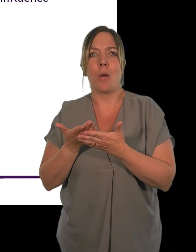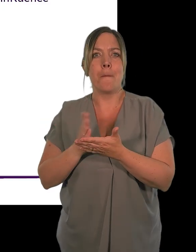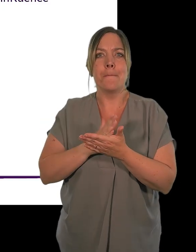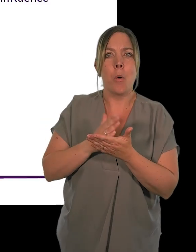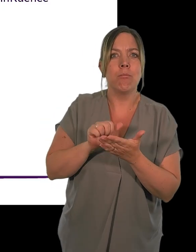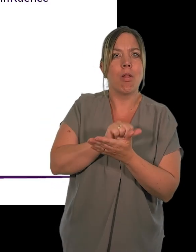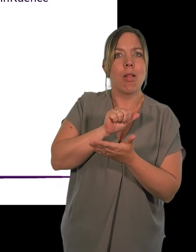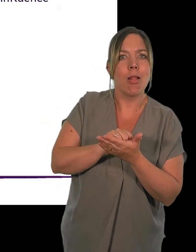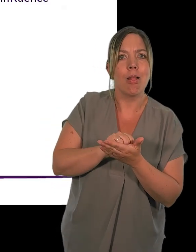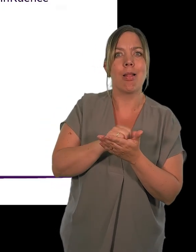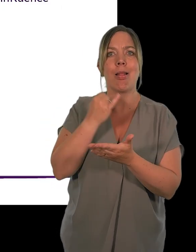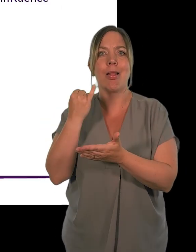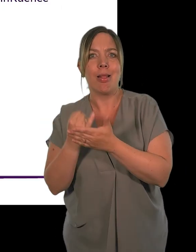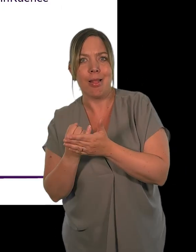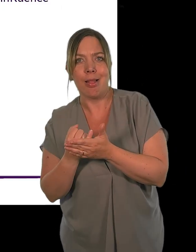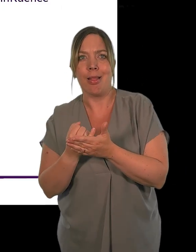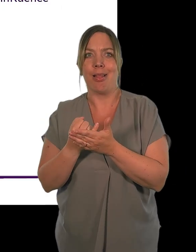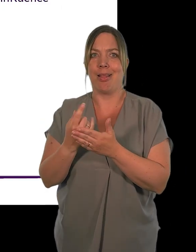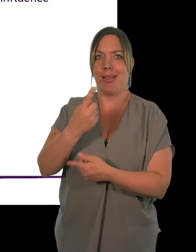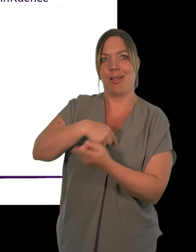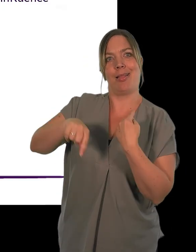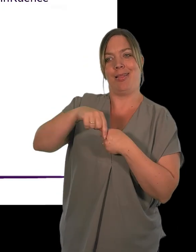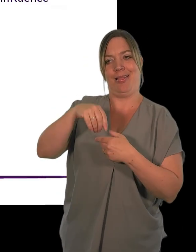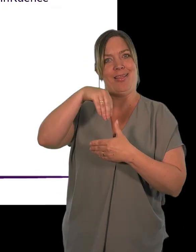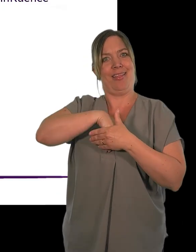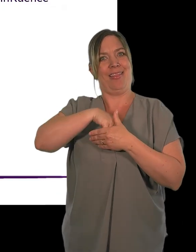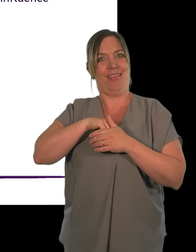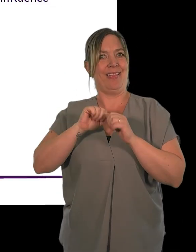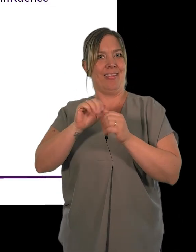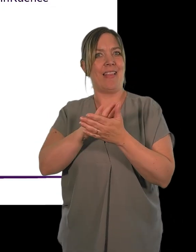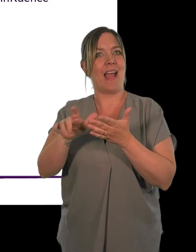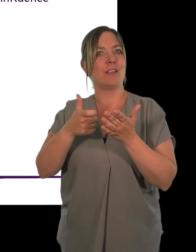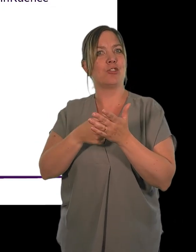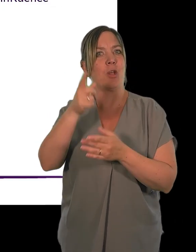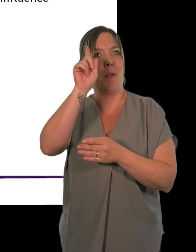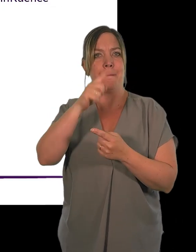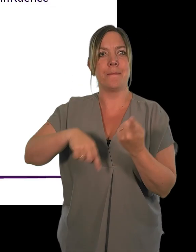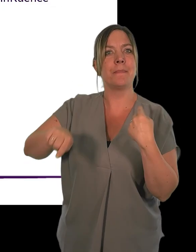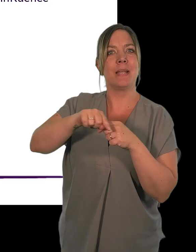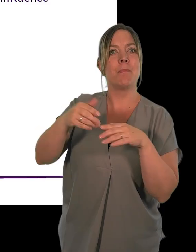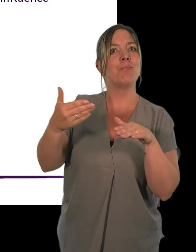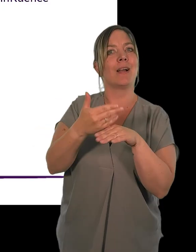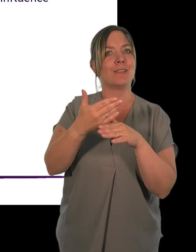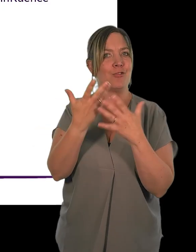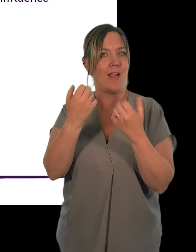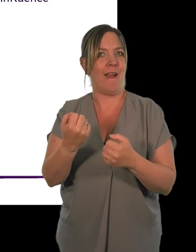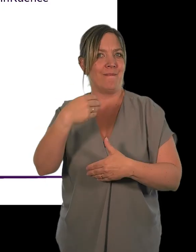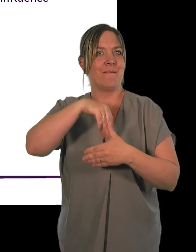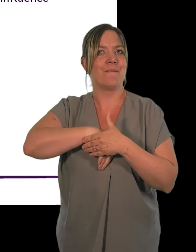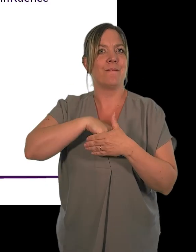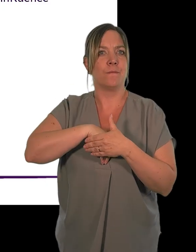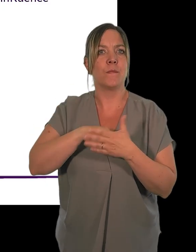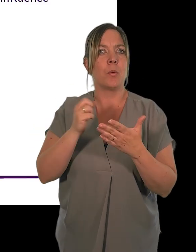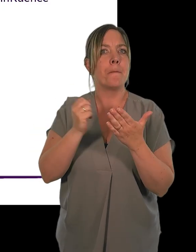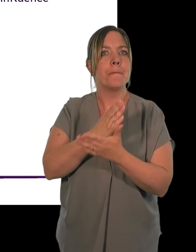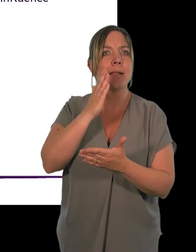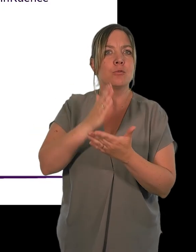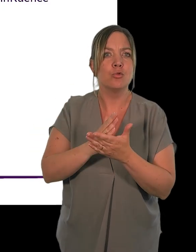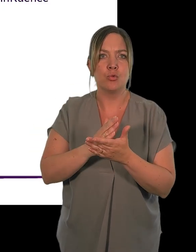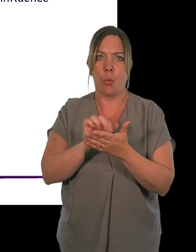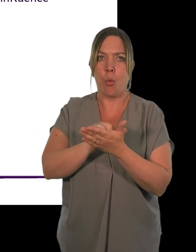So ensuring that the right decisions are made in terms of virtue and